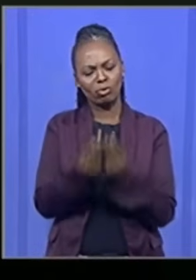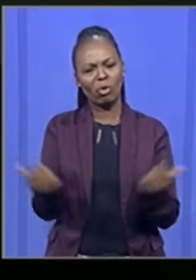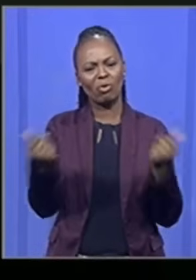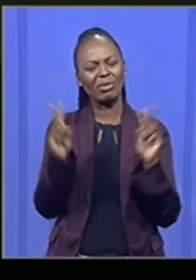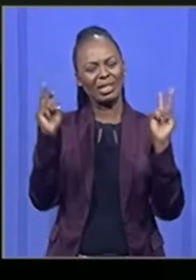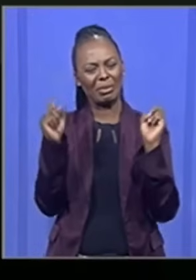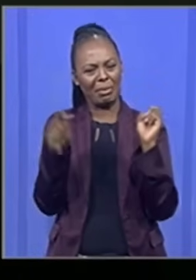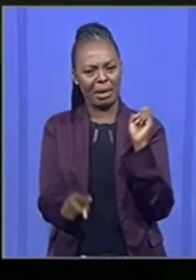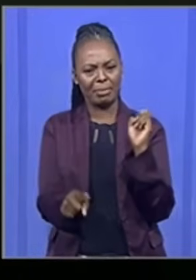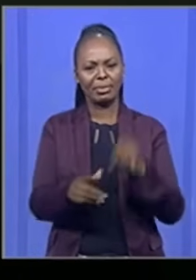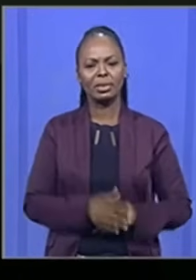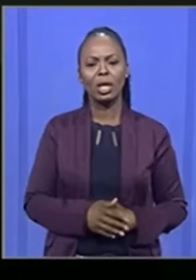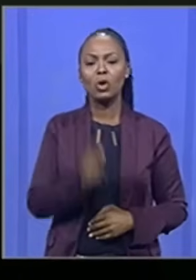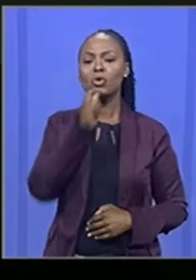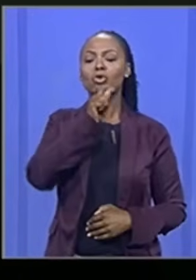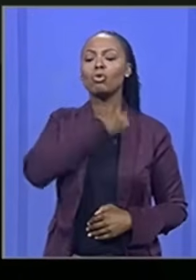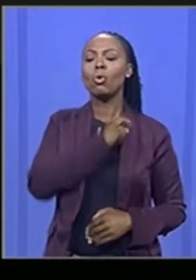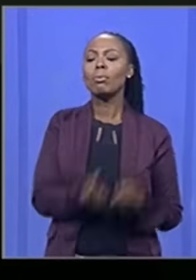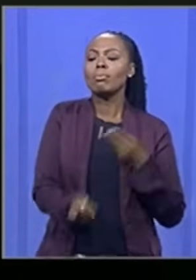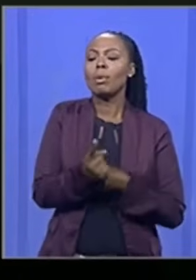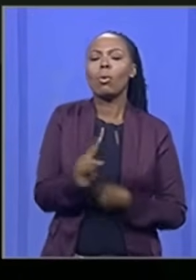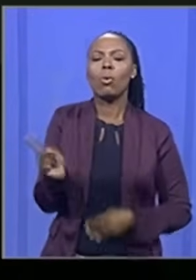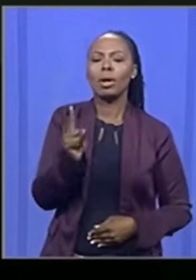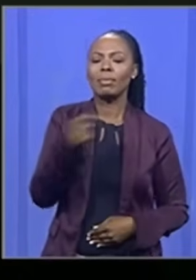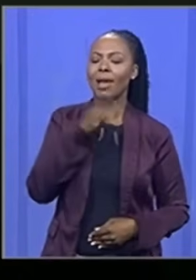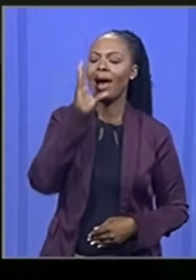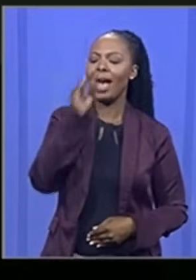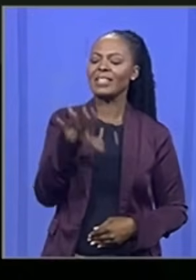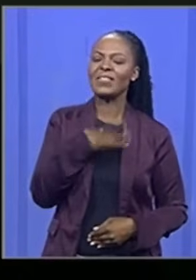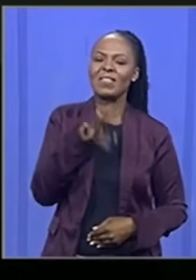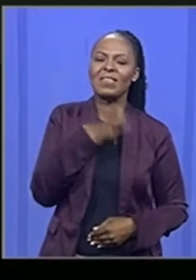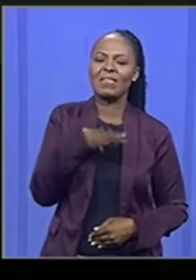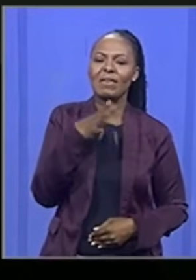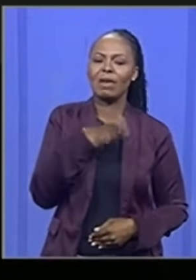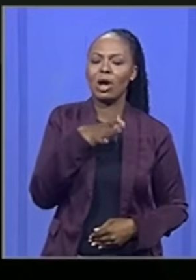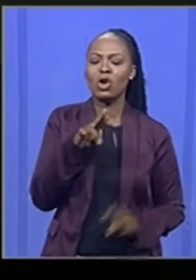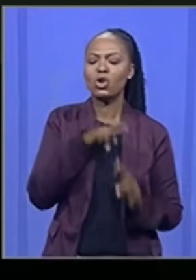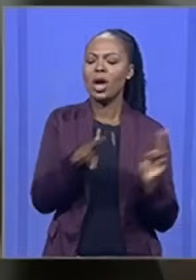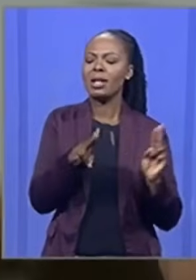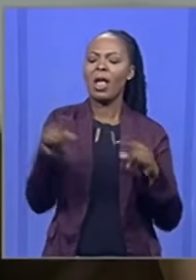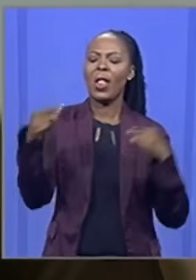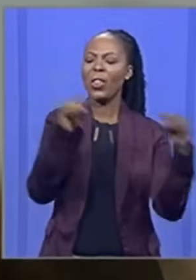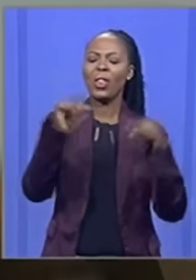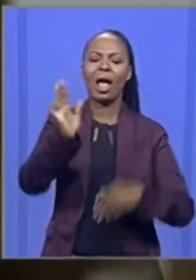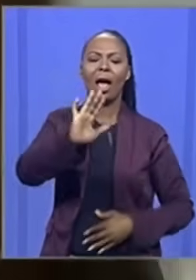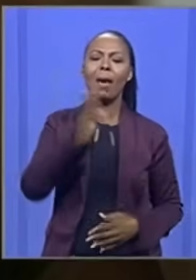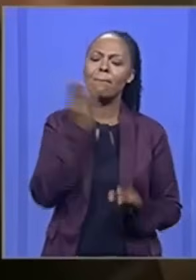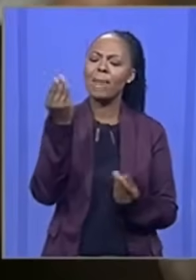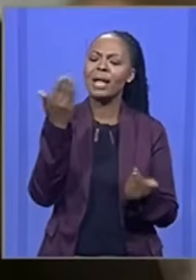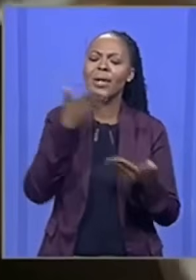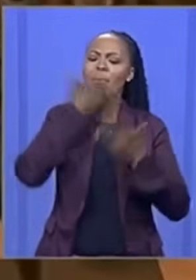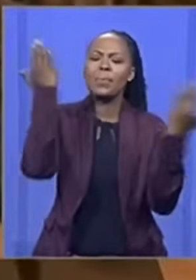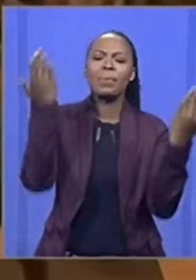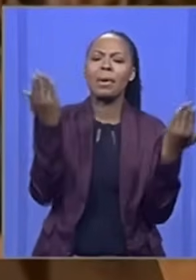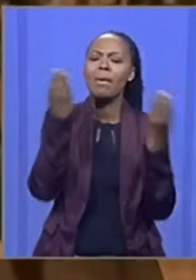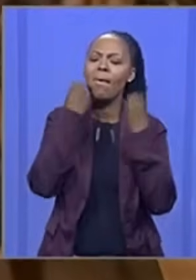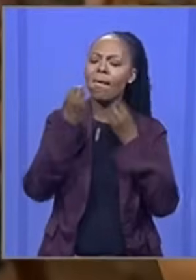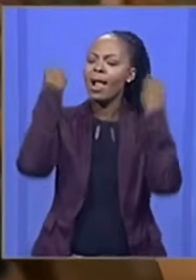it with the truth. That's all I was asking. It was not even the battle because the money is gone.